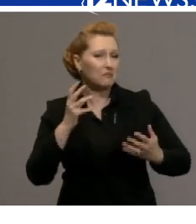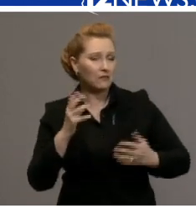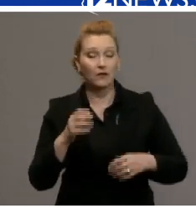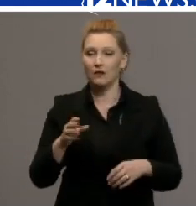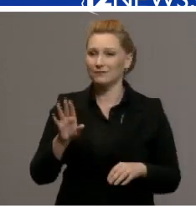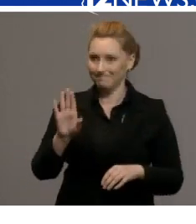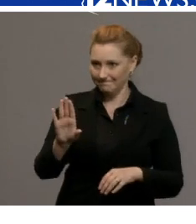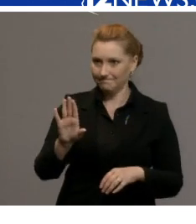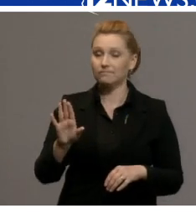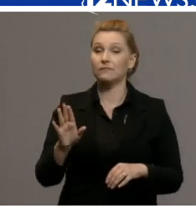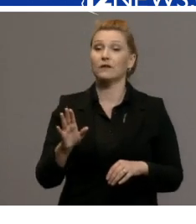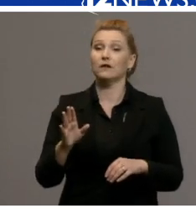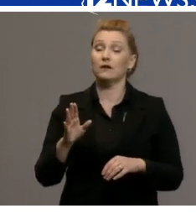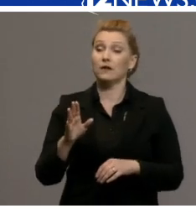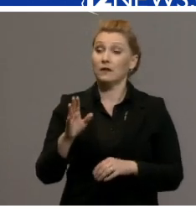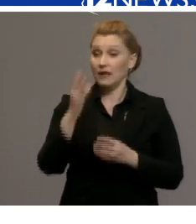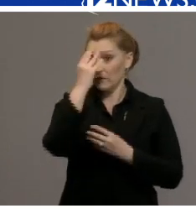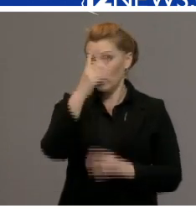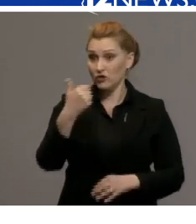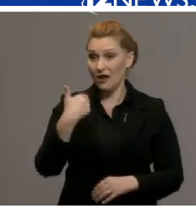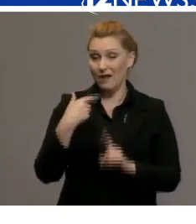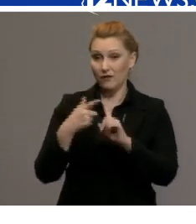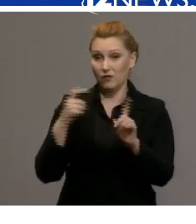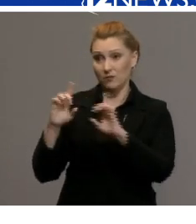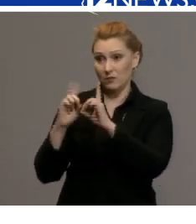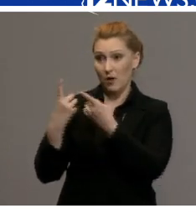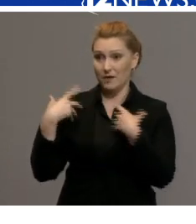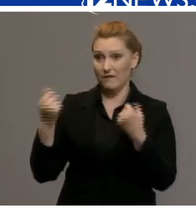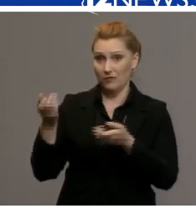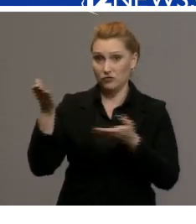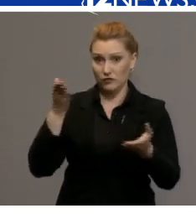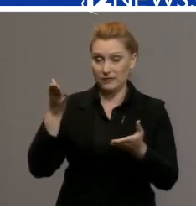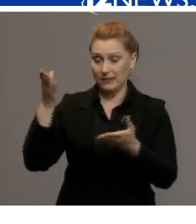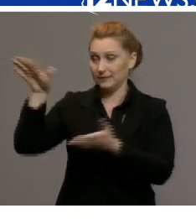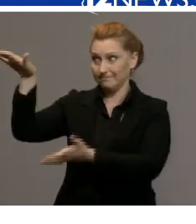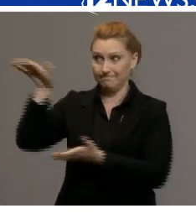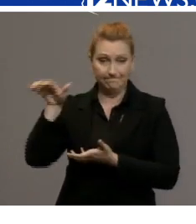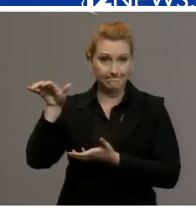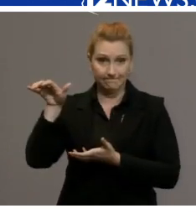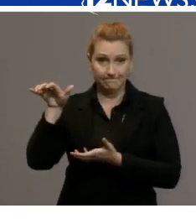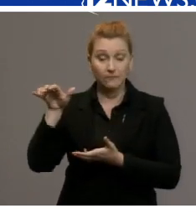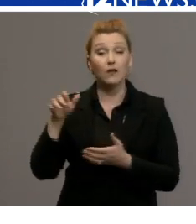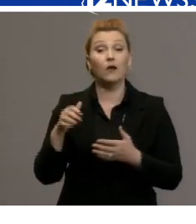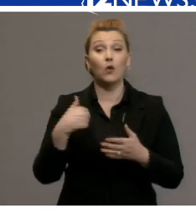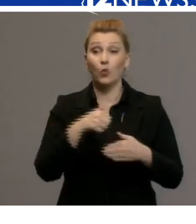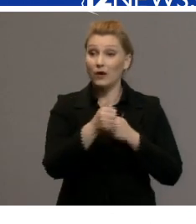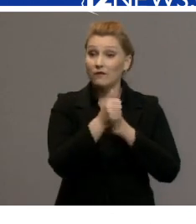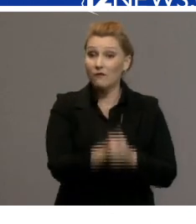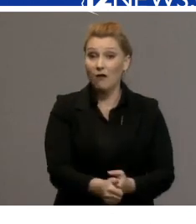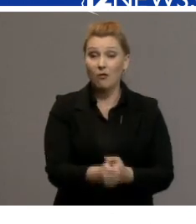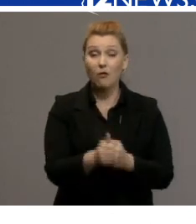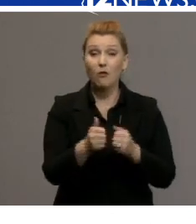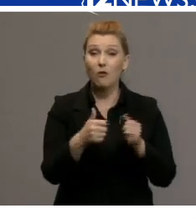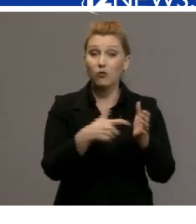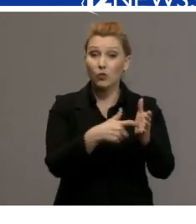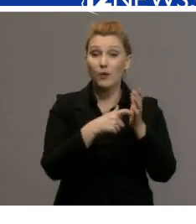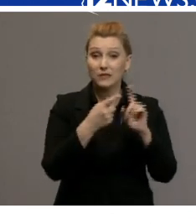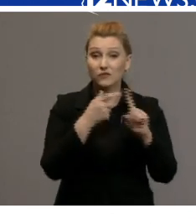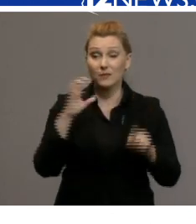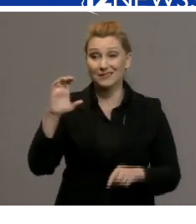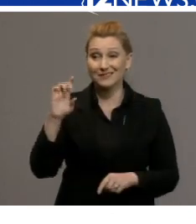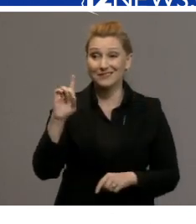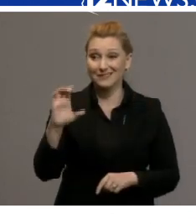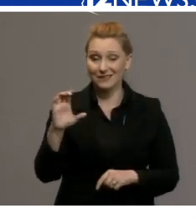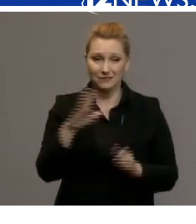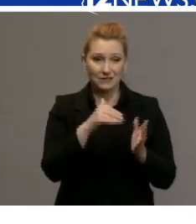Services. The guidance that we follow comes from the Centers for Disease Control. FEMA is in charge of